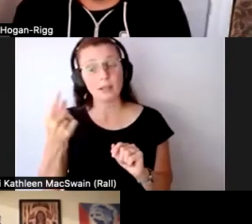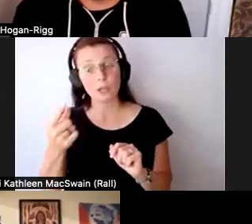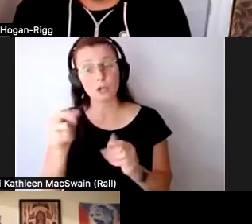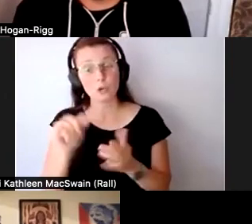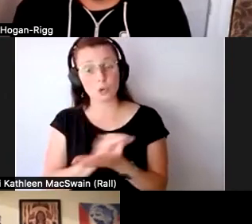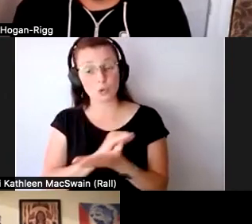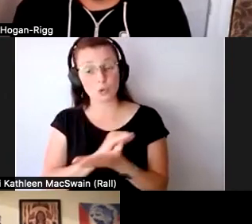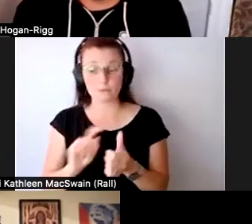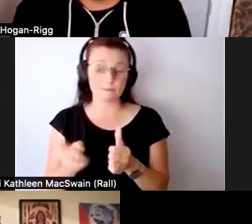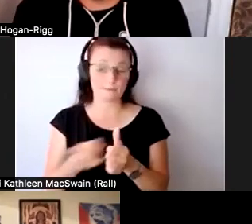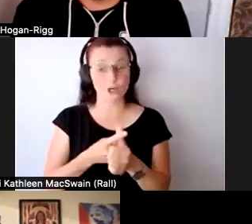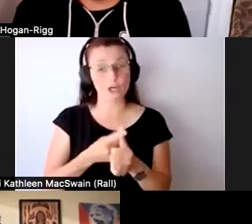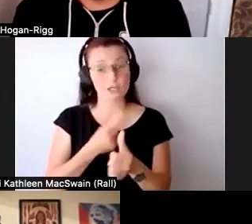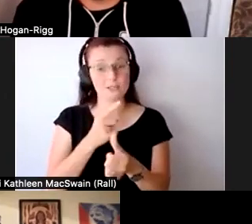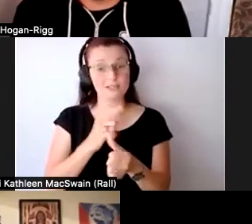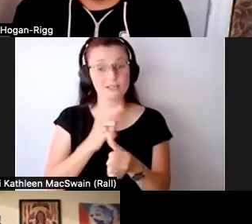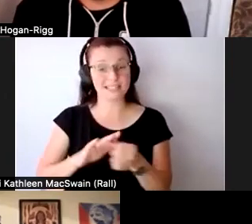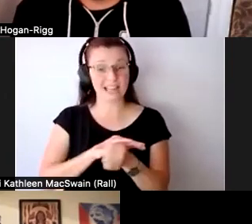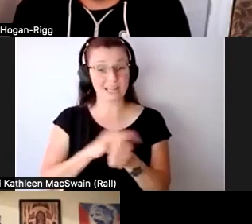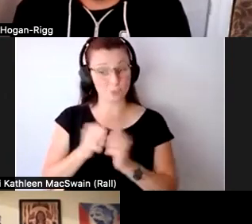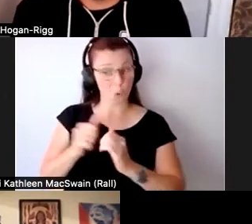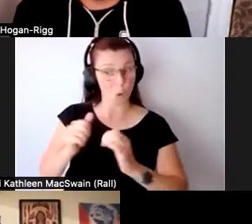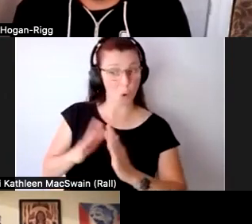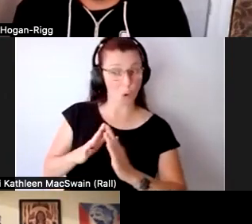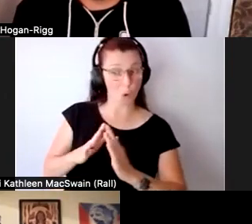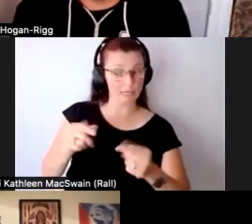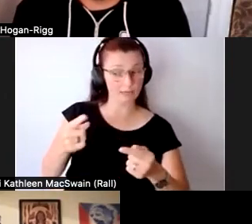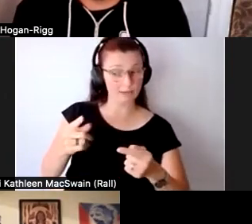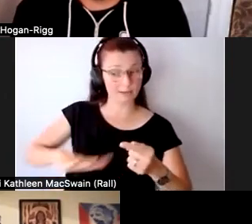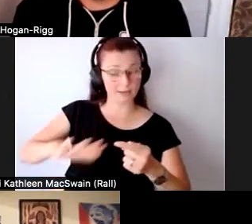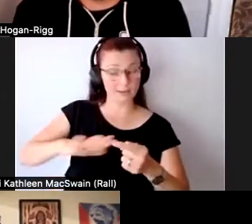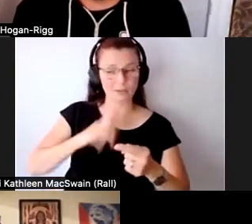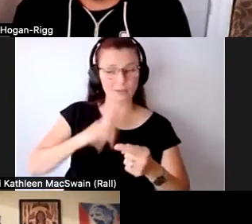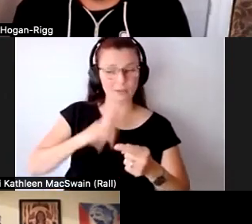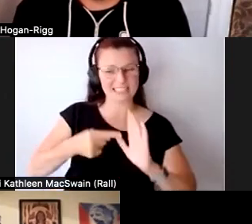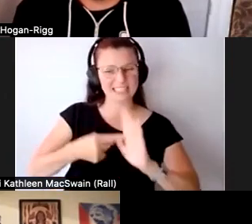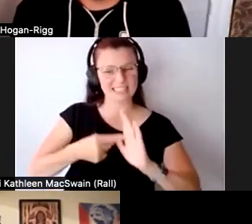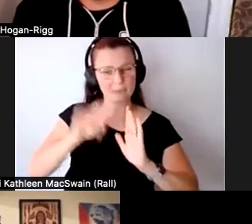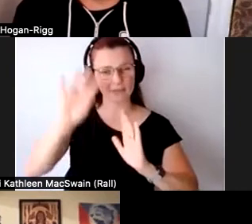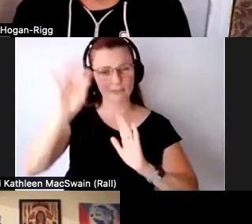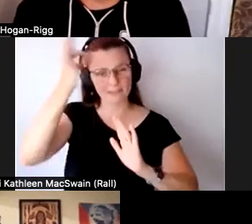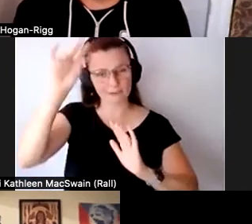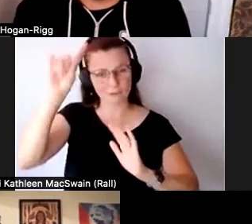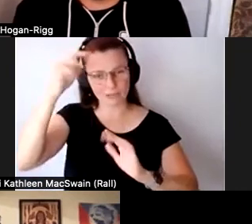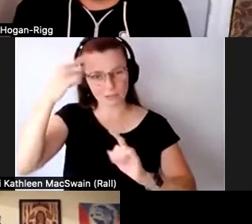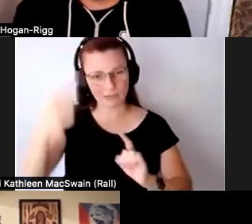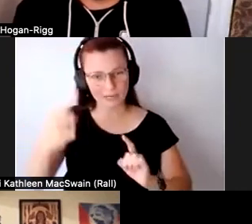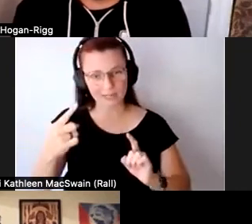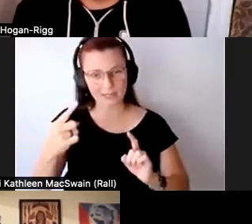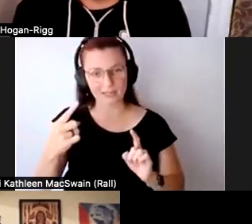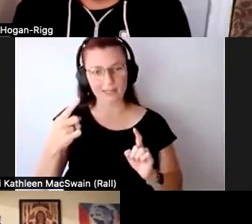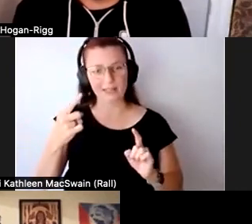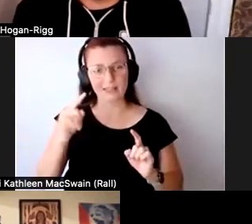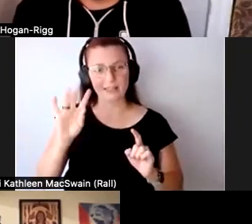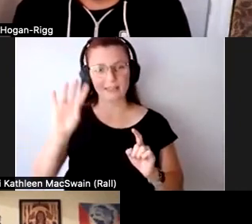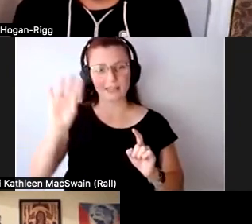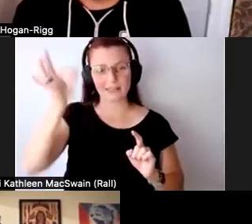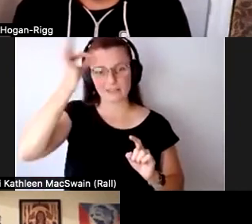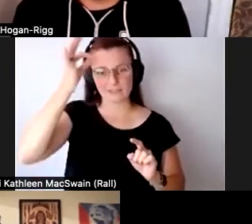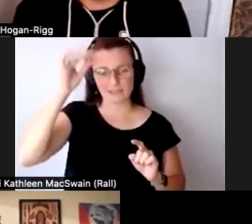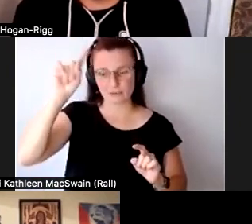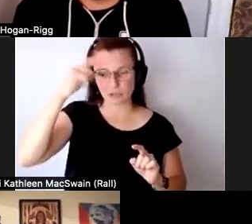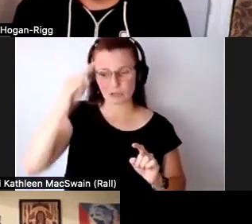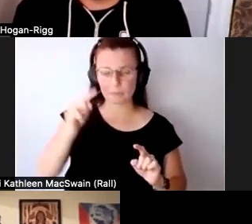us an example of what the federal government is doing, which is nothing. What they're saying is we're evaluating this with a harm